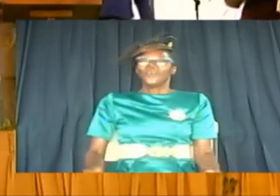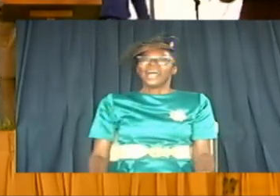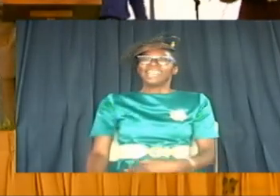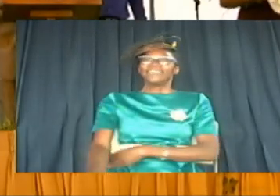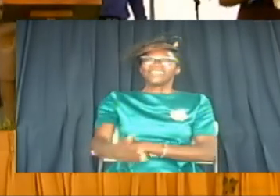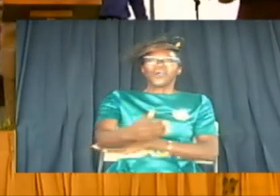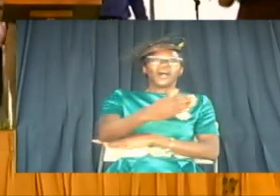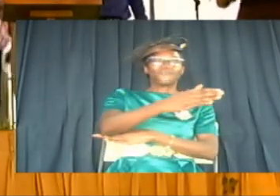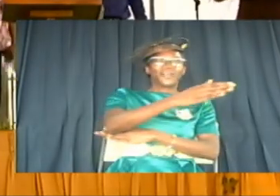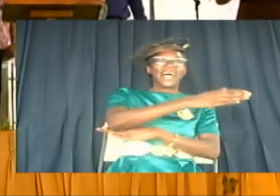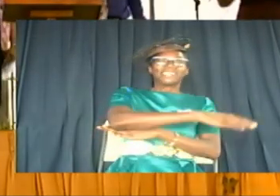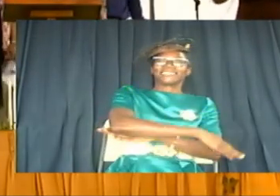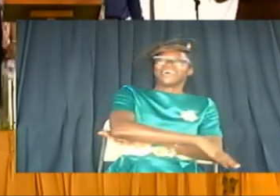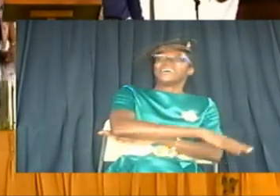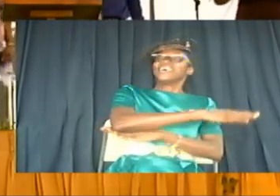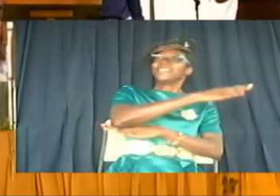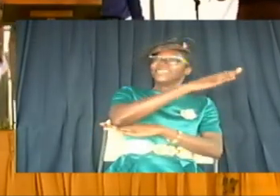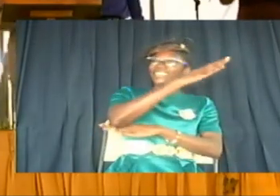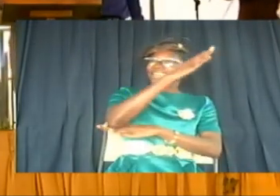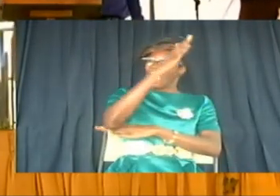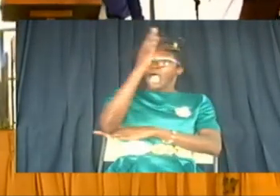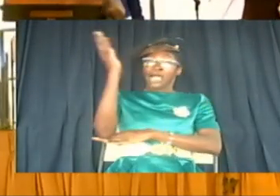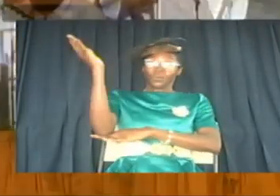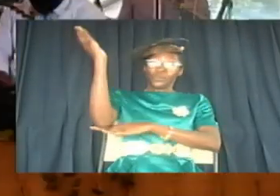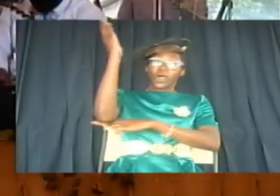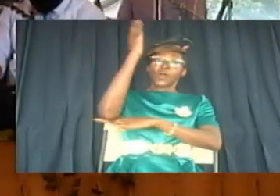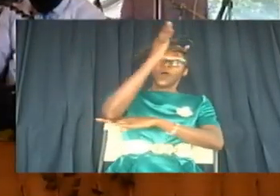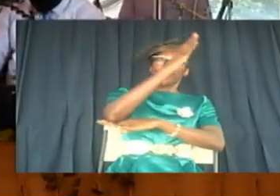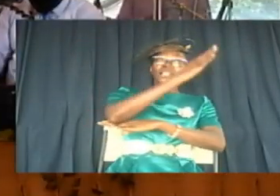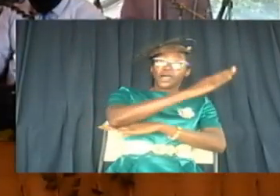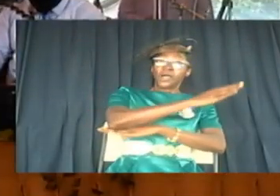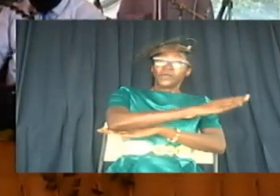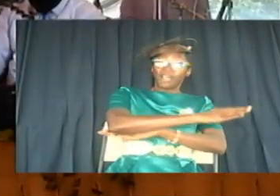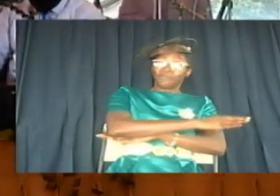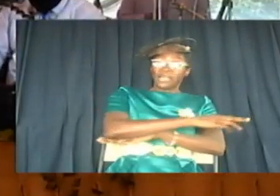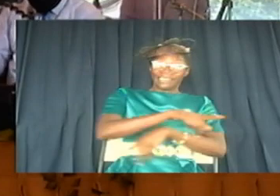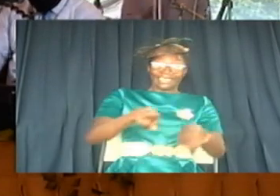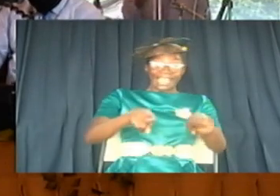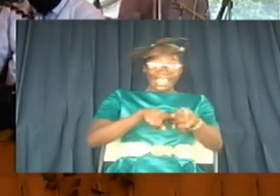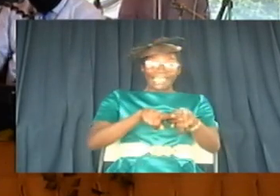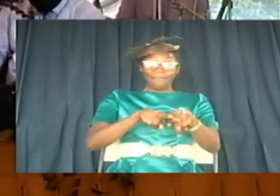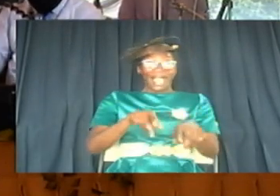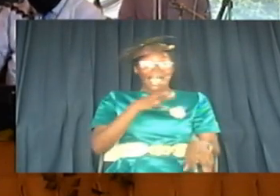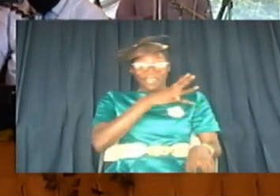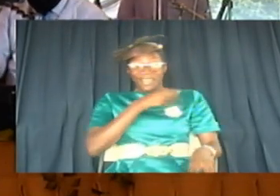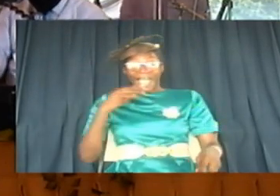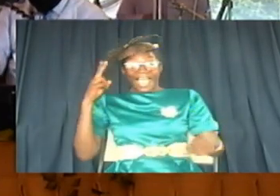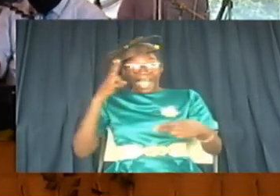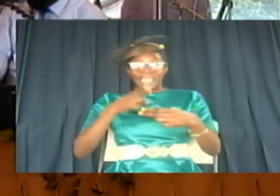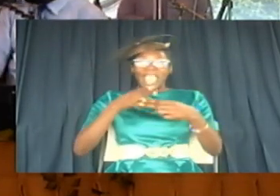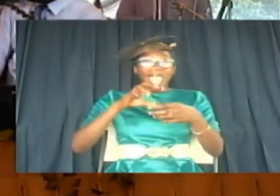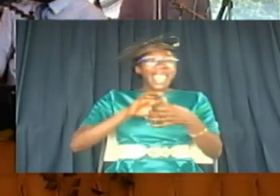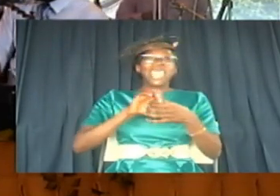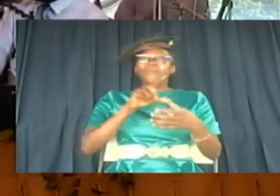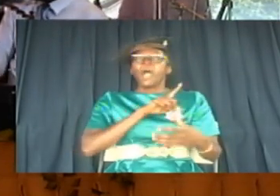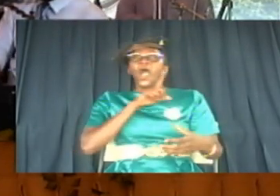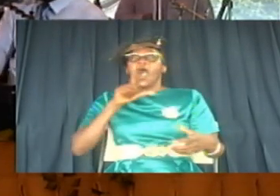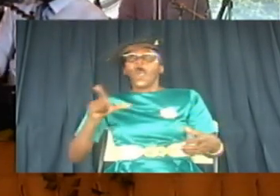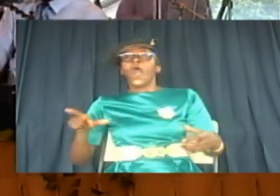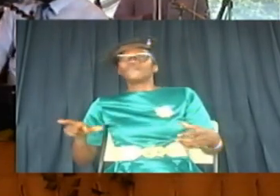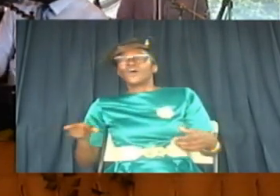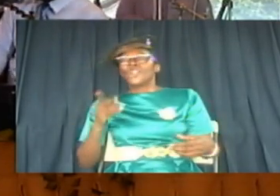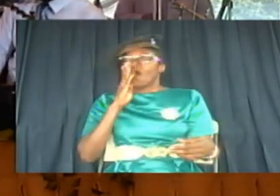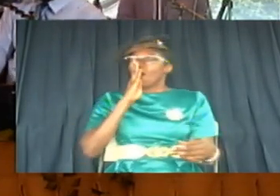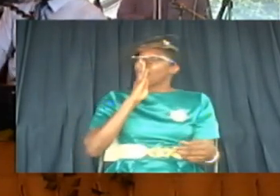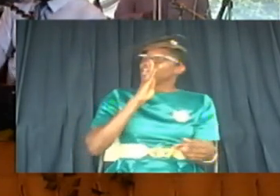the rising of the sun. Yes. Unto the going down of the same, the name